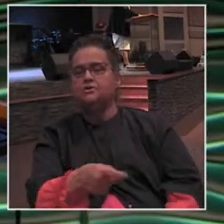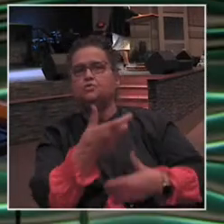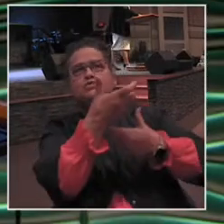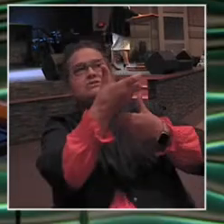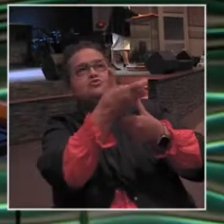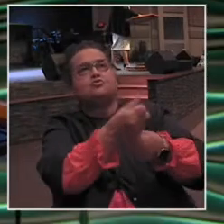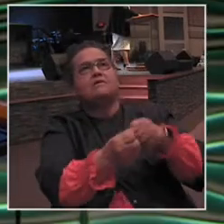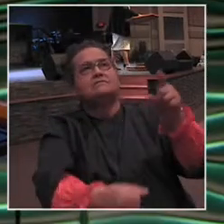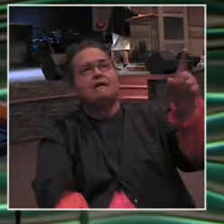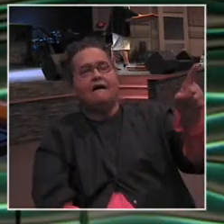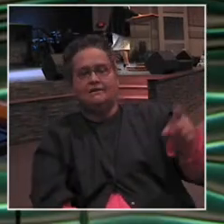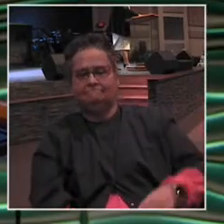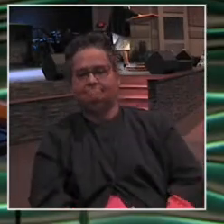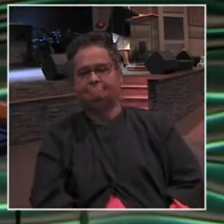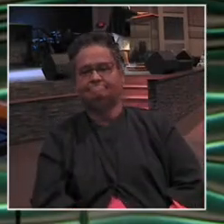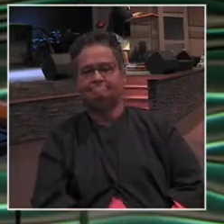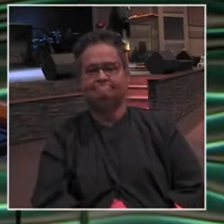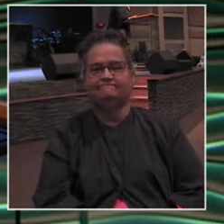trust him.